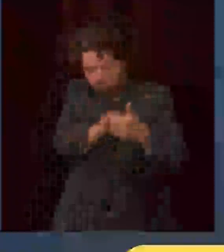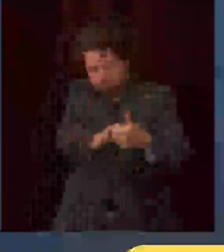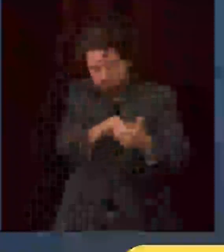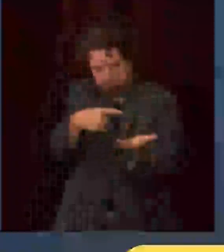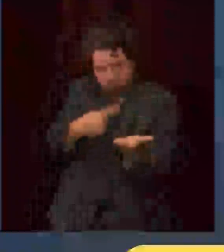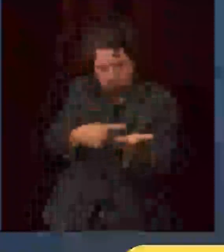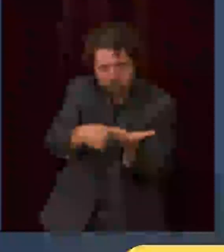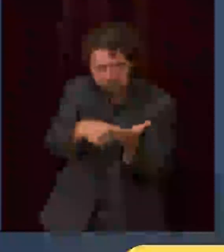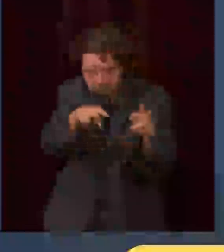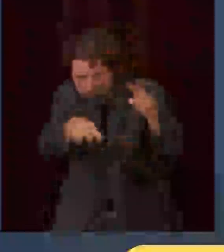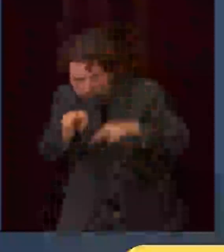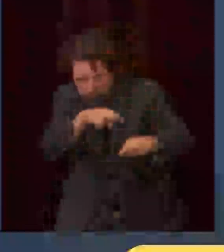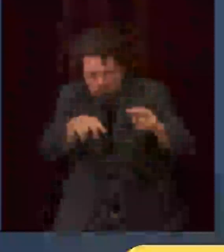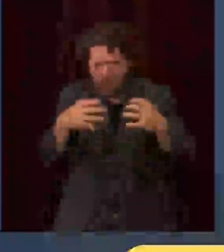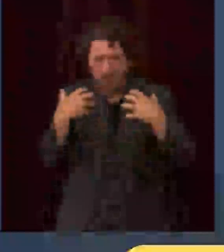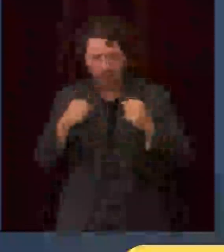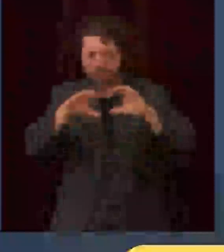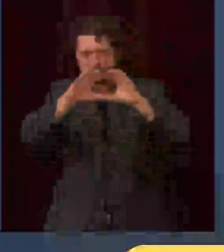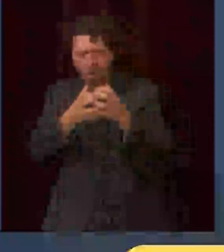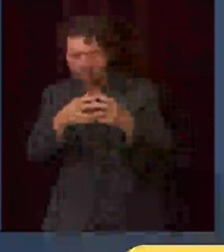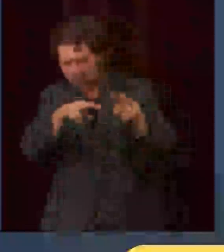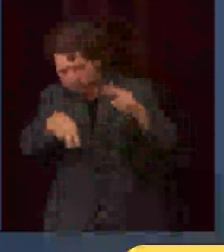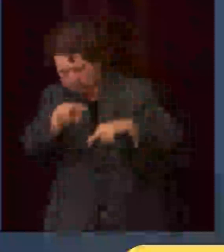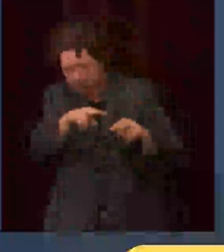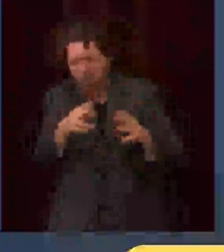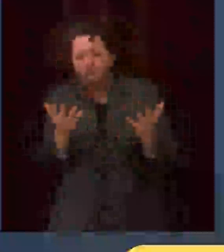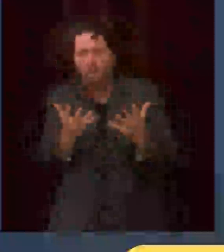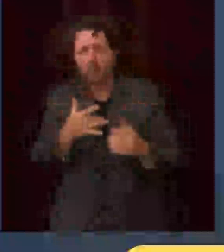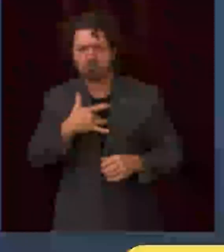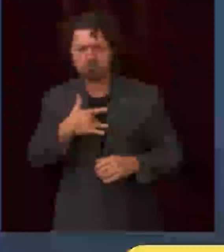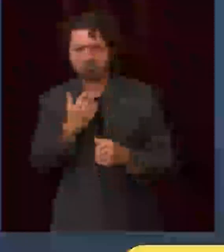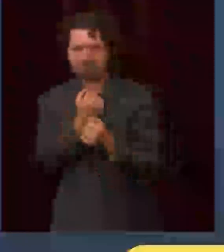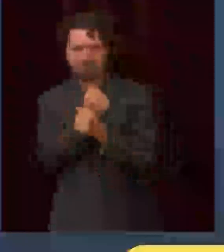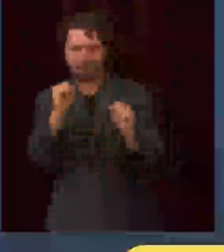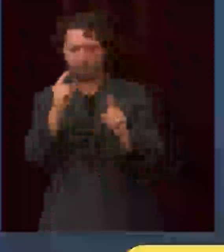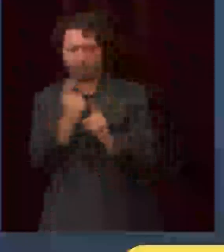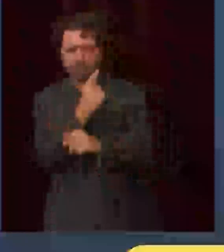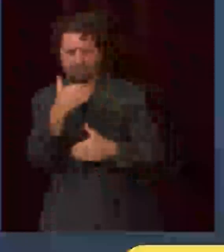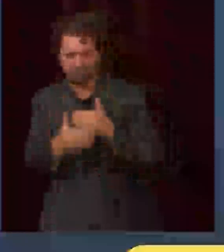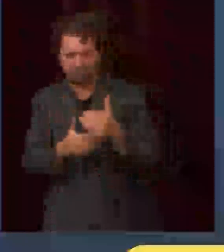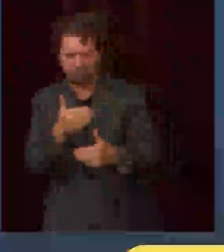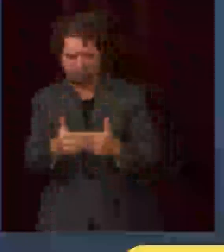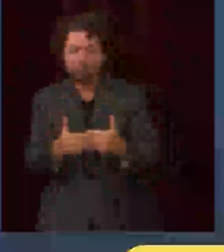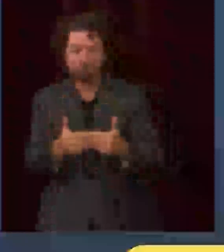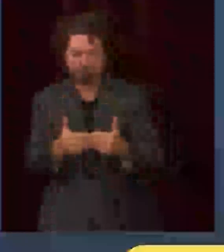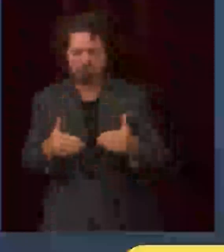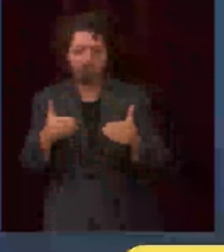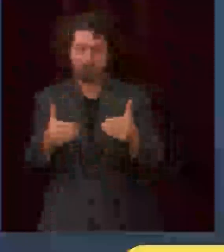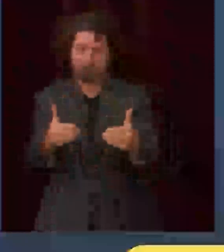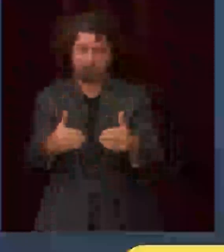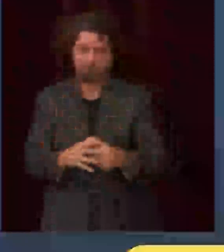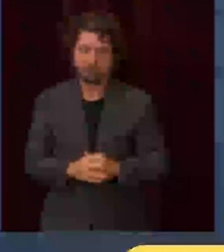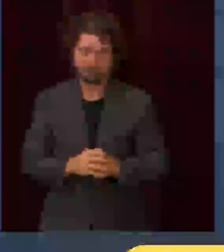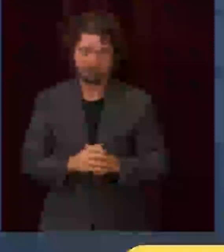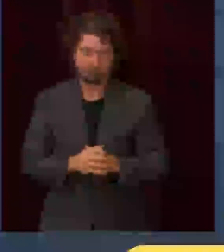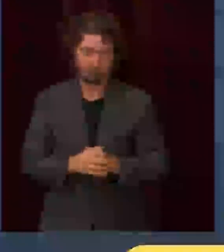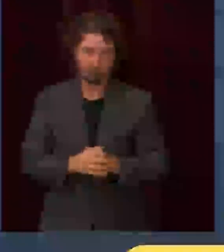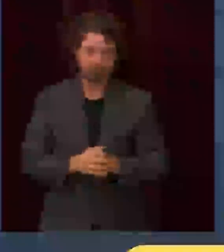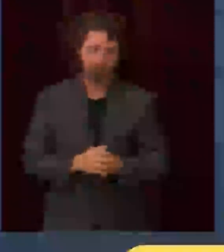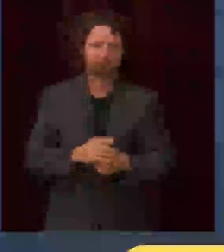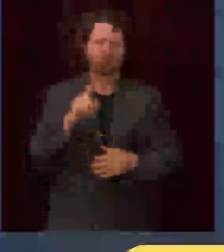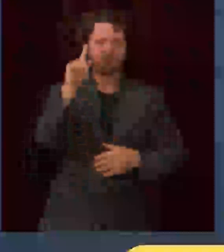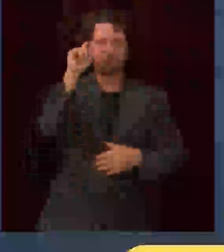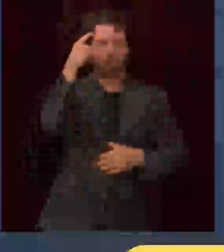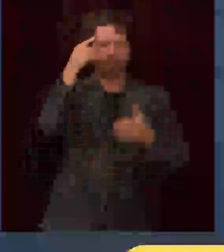bit, this is sort of a county-initiated program for contact tracing and isolation